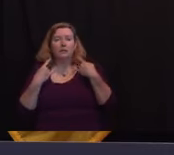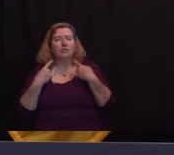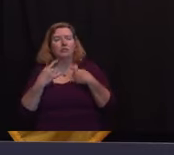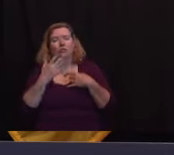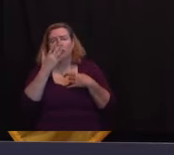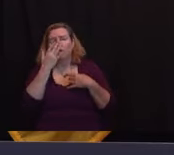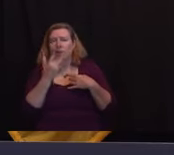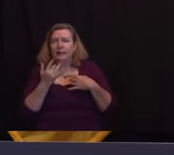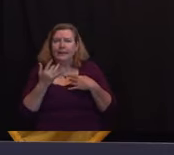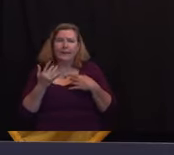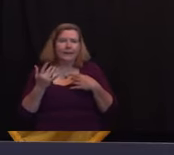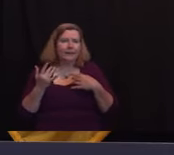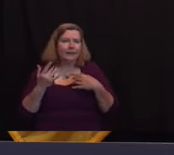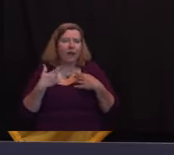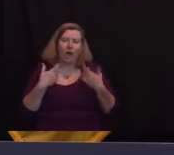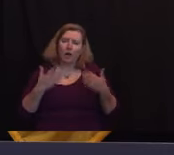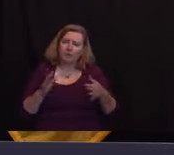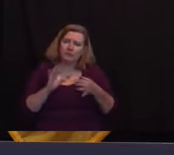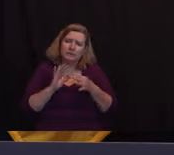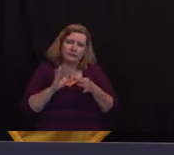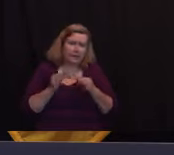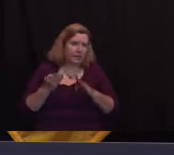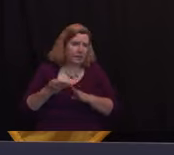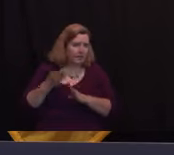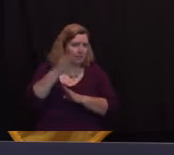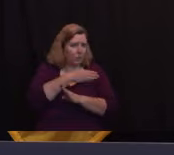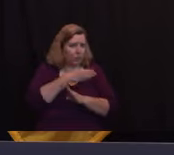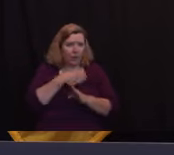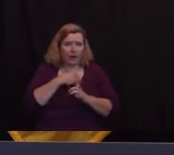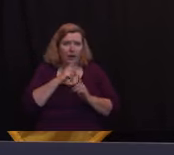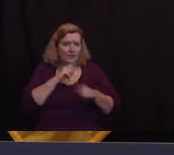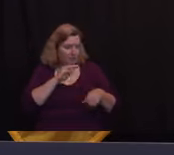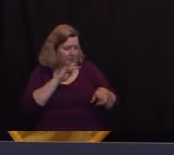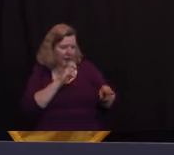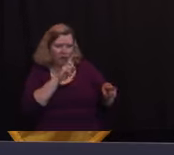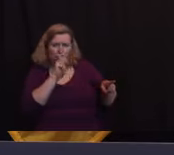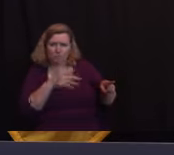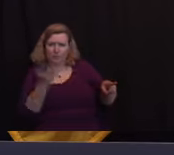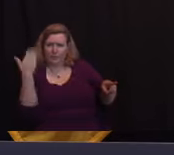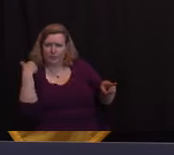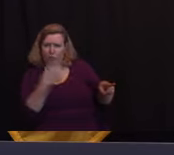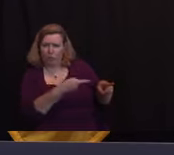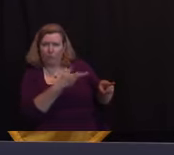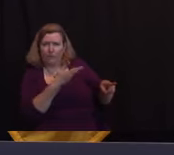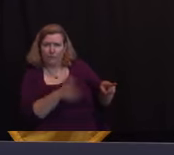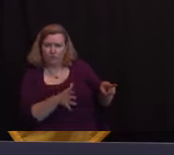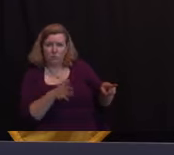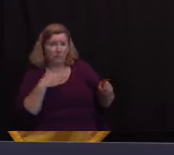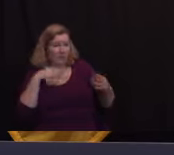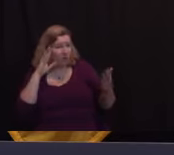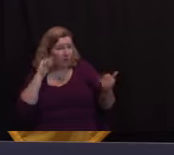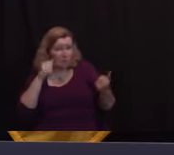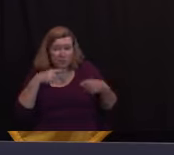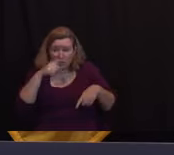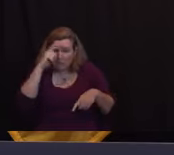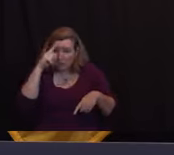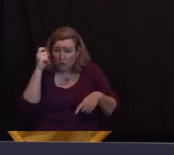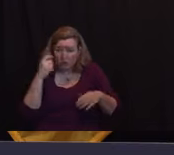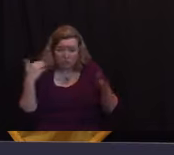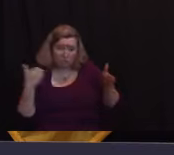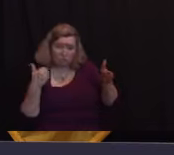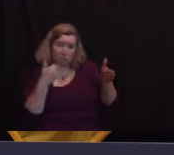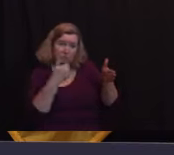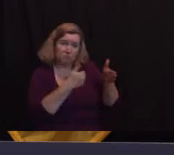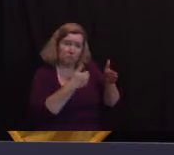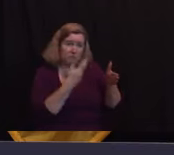was to Mike's question. I really hope we can get to a good place on this,